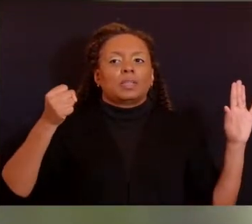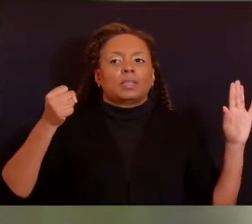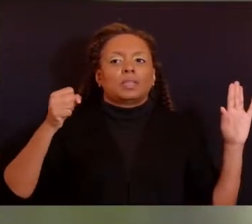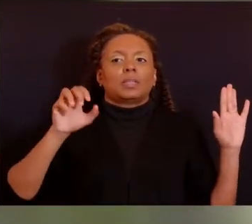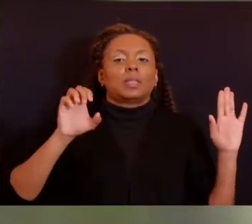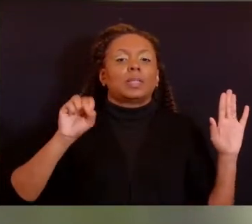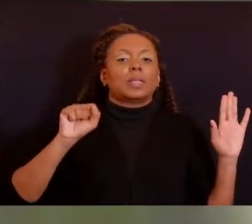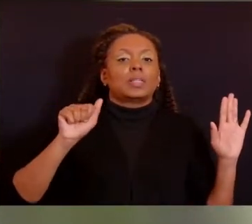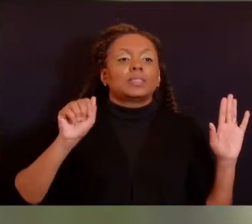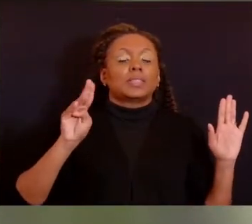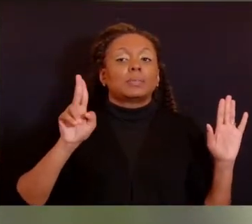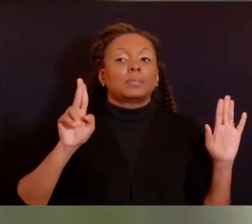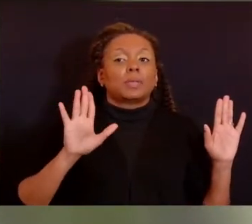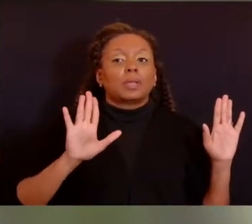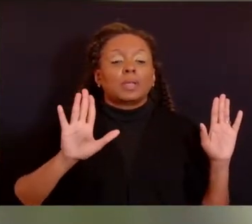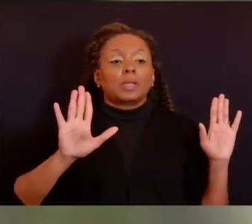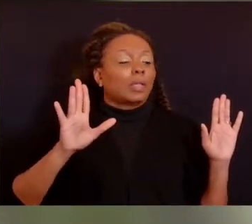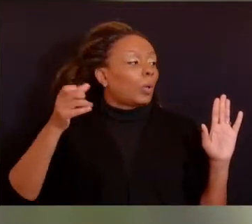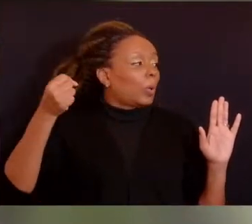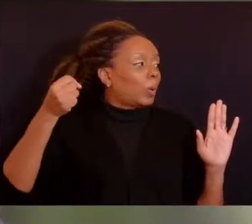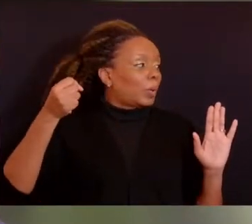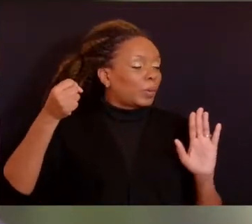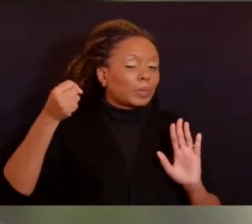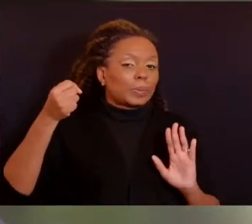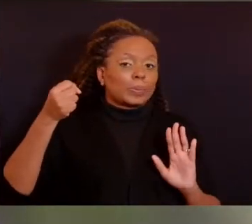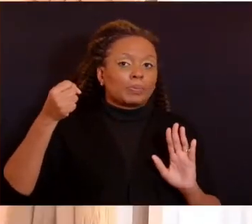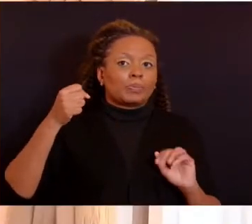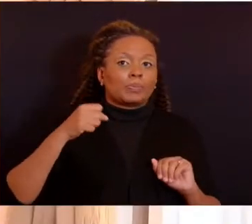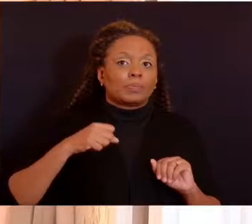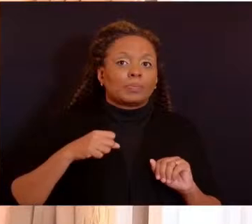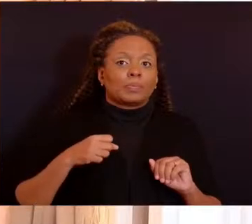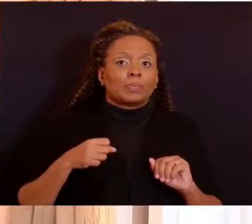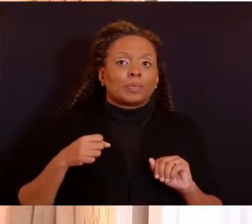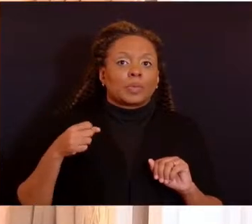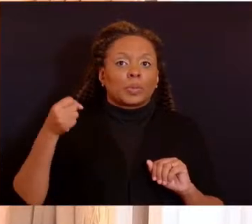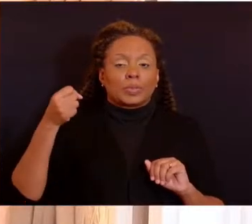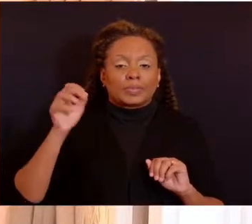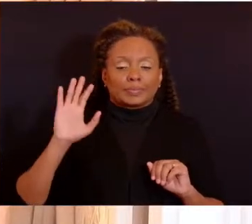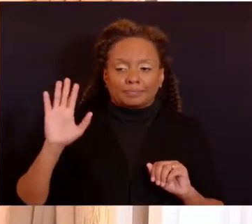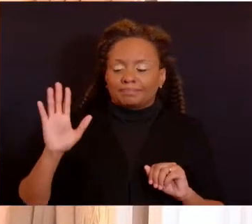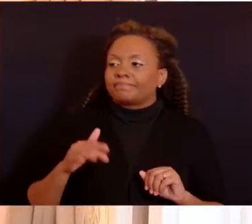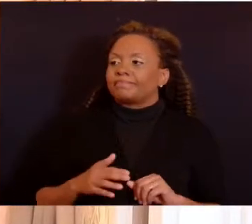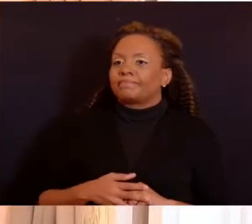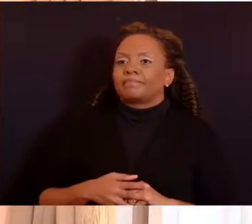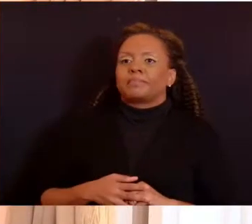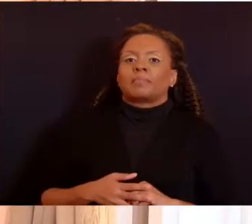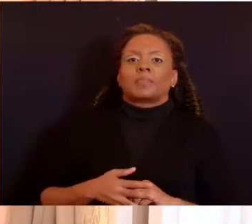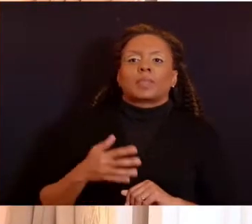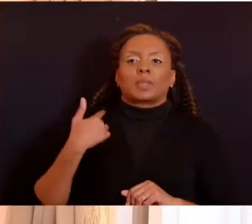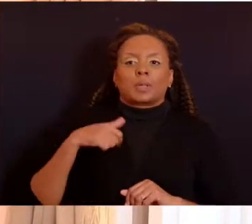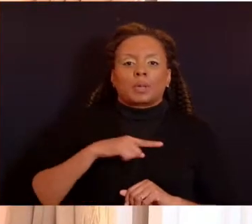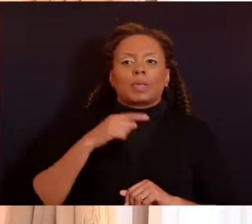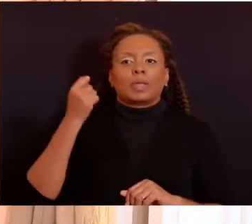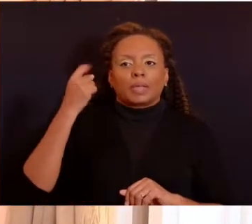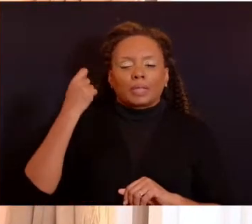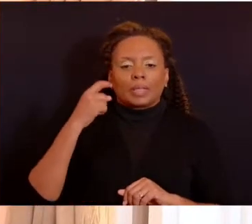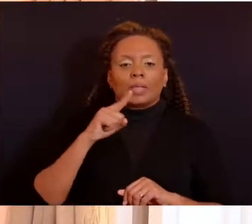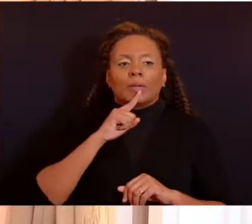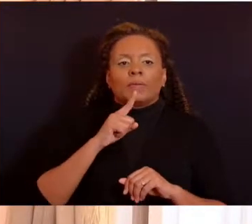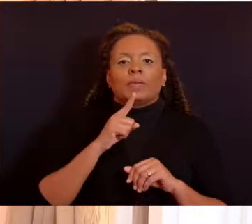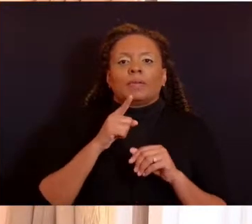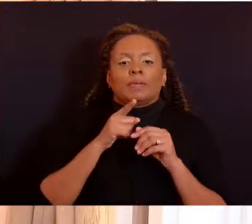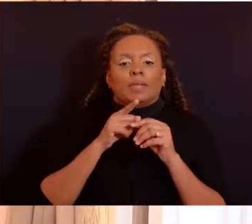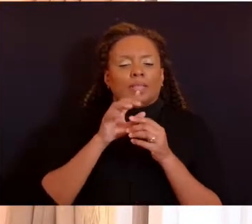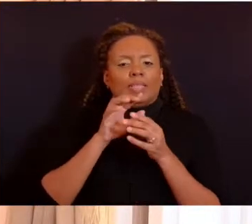I just, if we can, because you and I both know, and we hear you on the technicalities, and